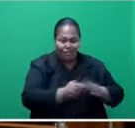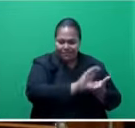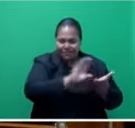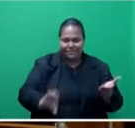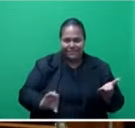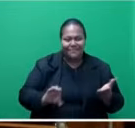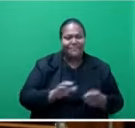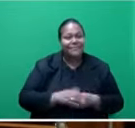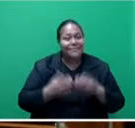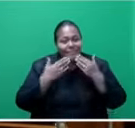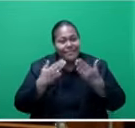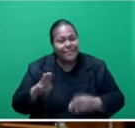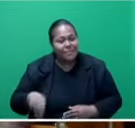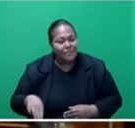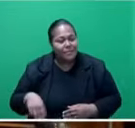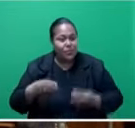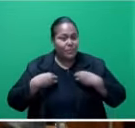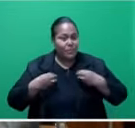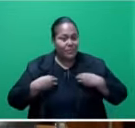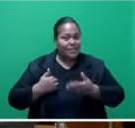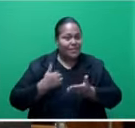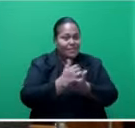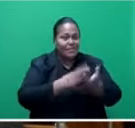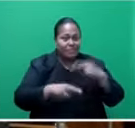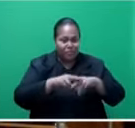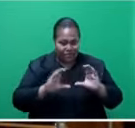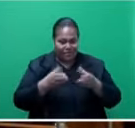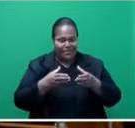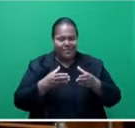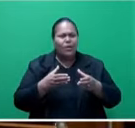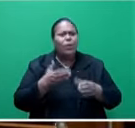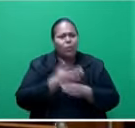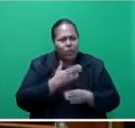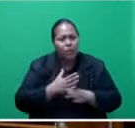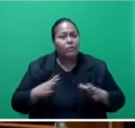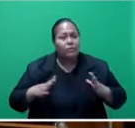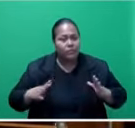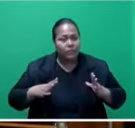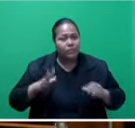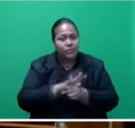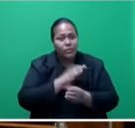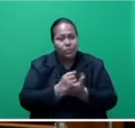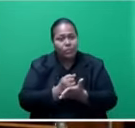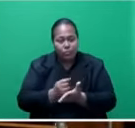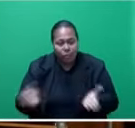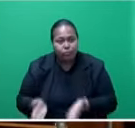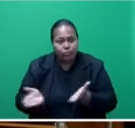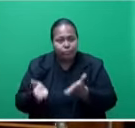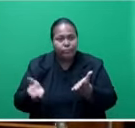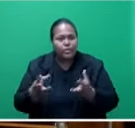thank the members of Business Assistance Fiji who laboured for free to ensure our MSMEs remain